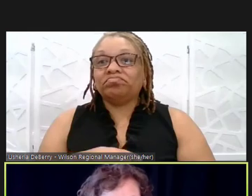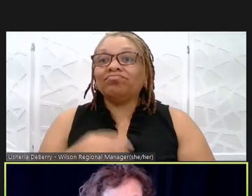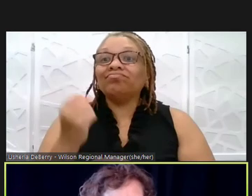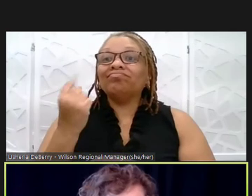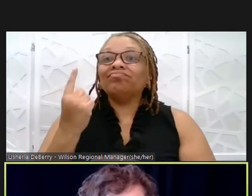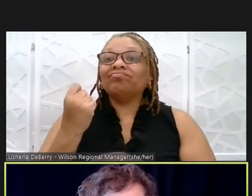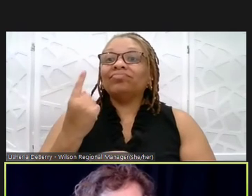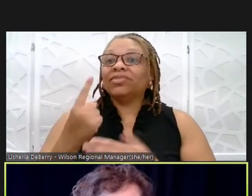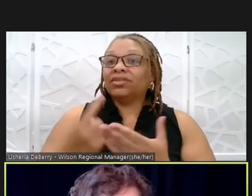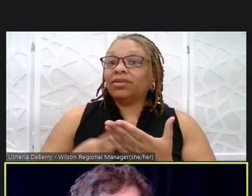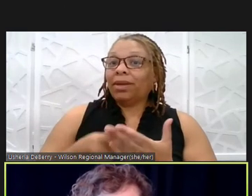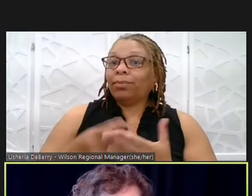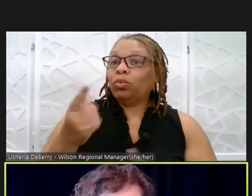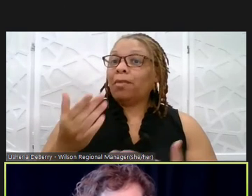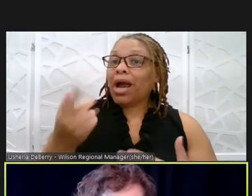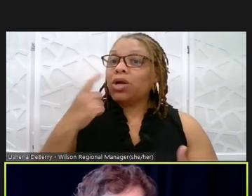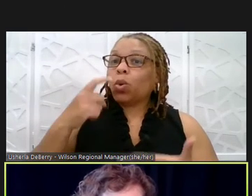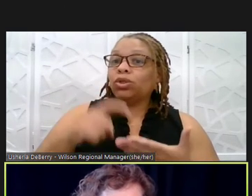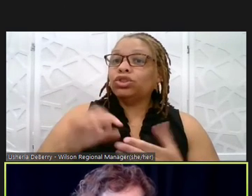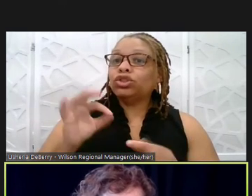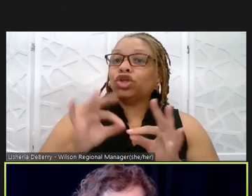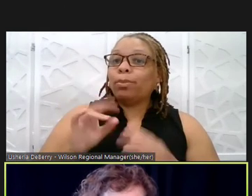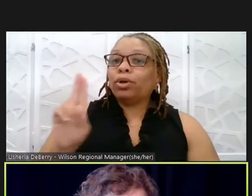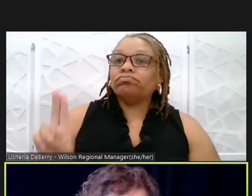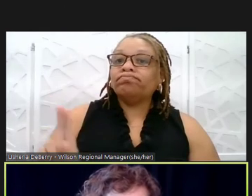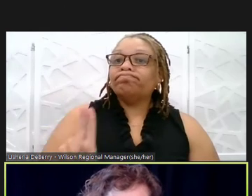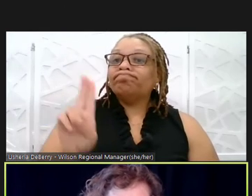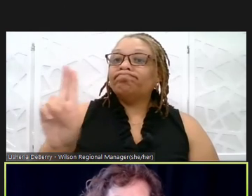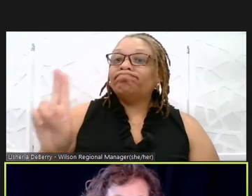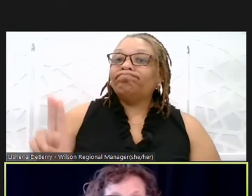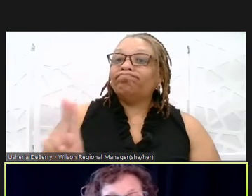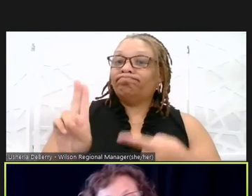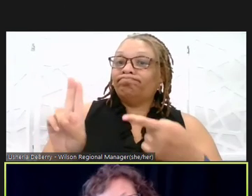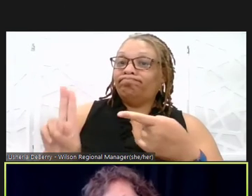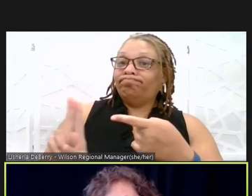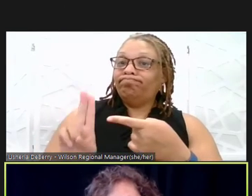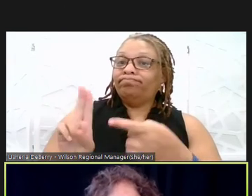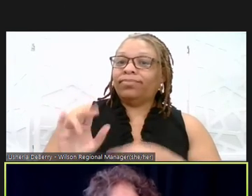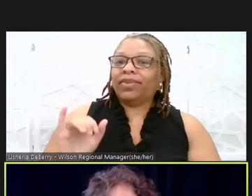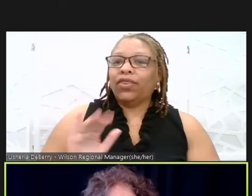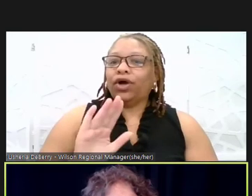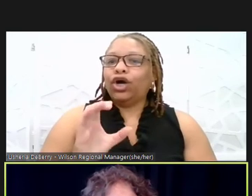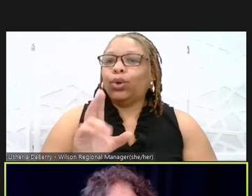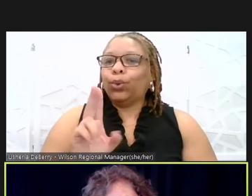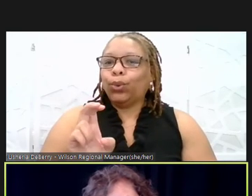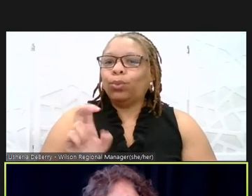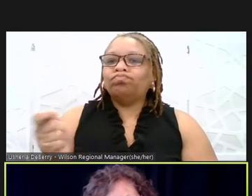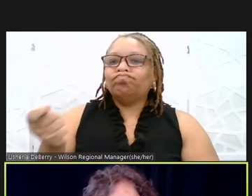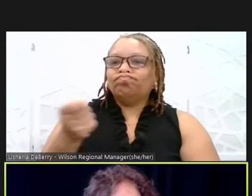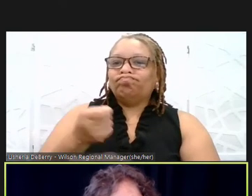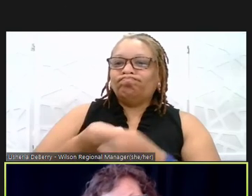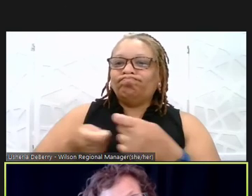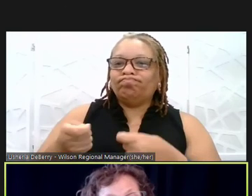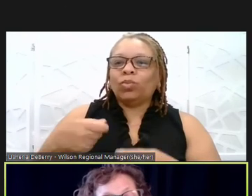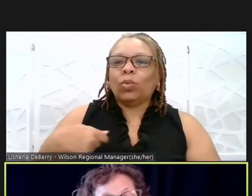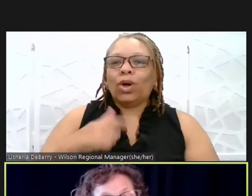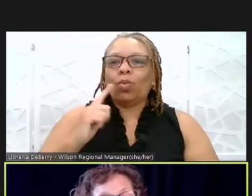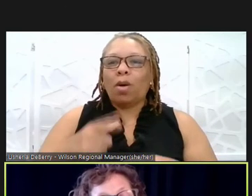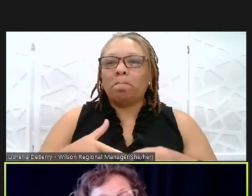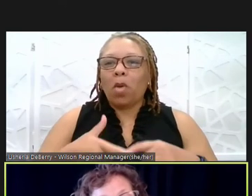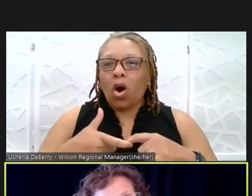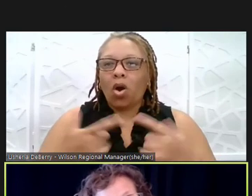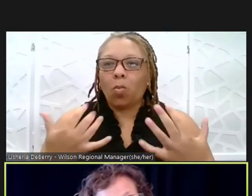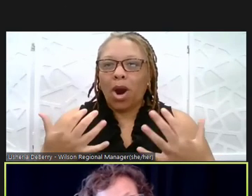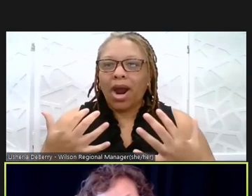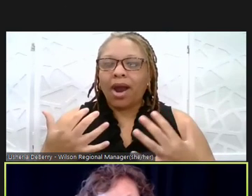the end of the presentation if you want to turn your camera on to speak your question. You might notice an interpreter doing this motion, which is